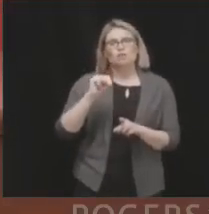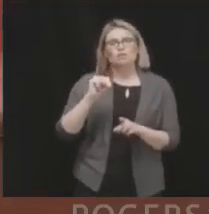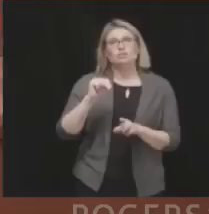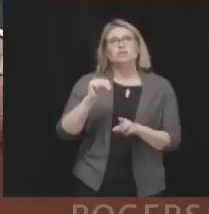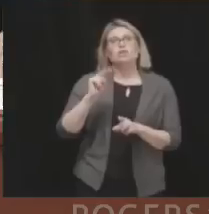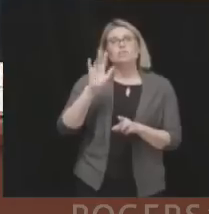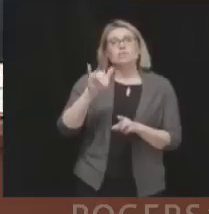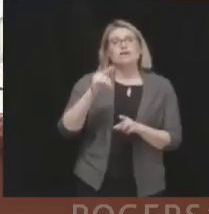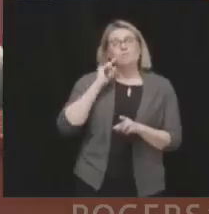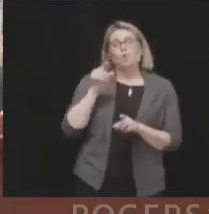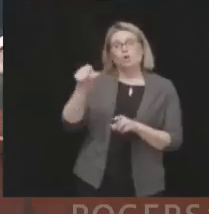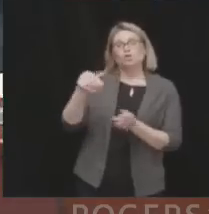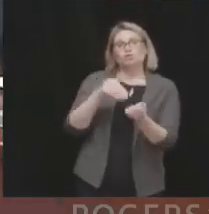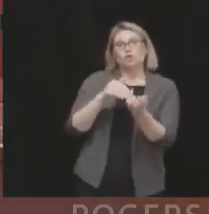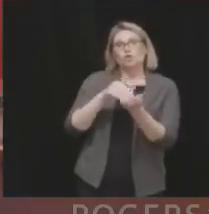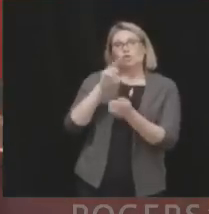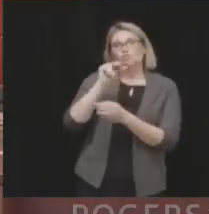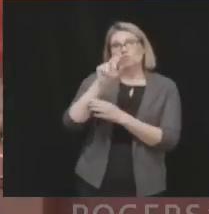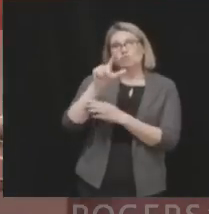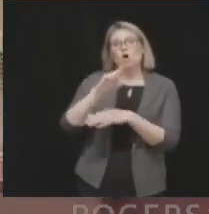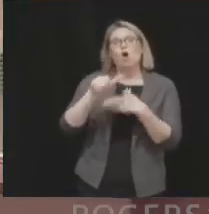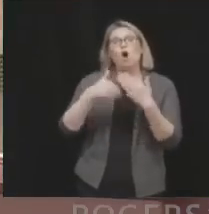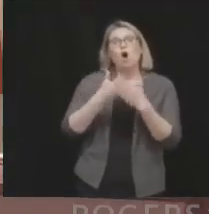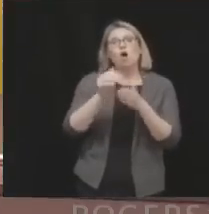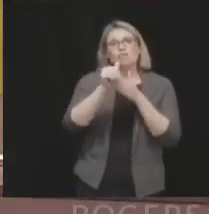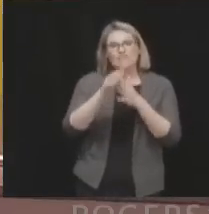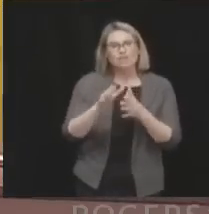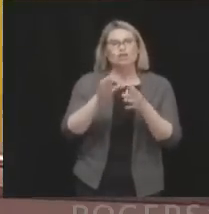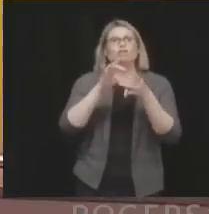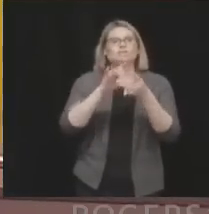you. Yeah, Mr. Chilbeck, I think it's a very